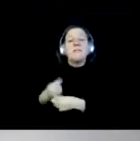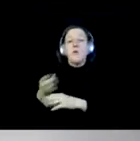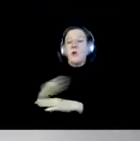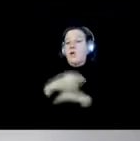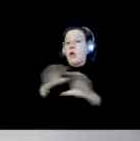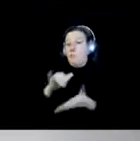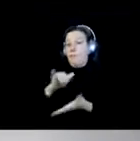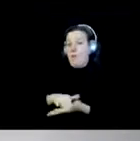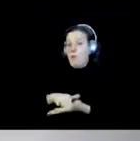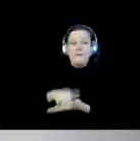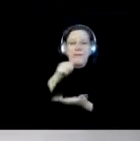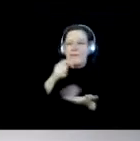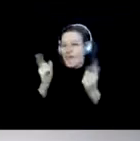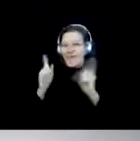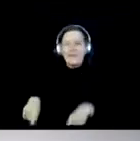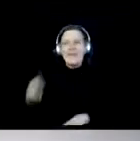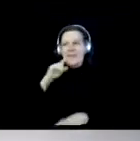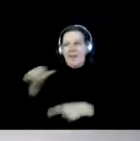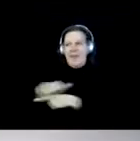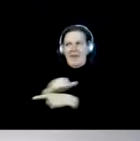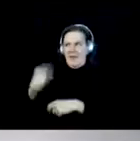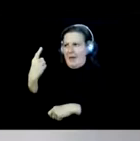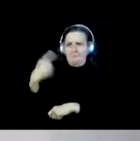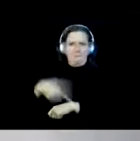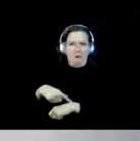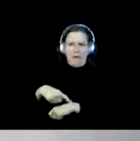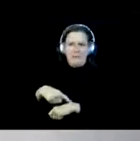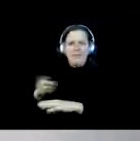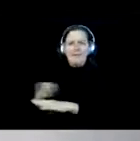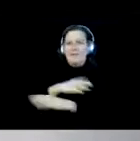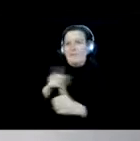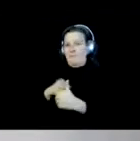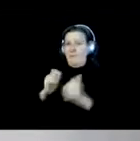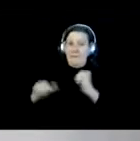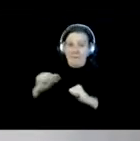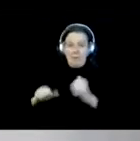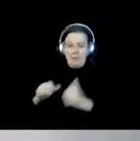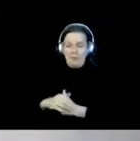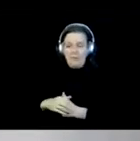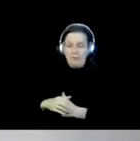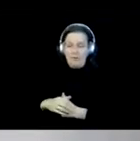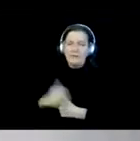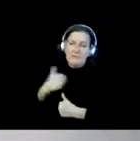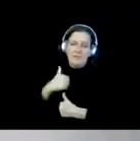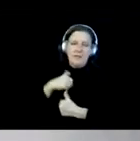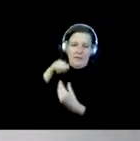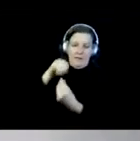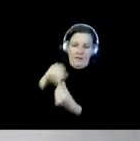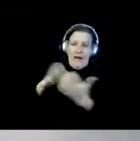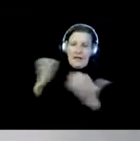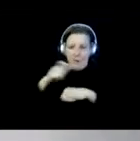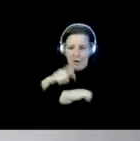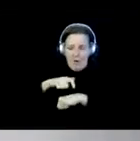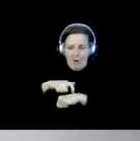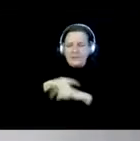In fact, I think I practiced it once before the first performance. I mean, I spent a long time on it, but we just never got to practice